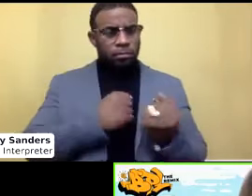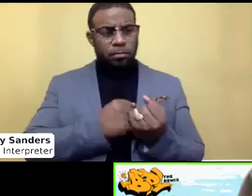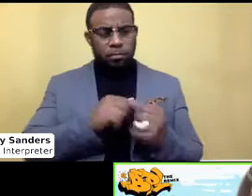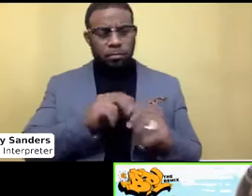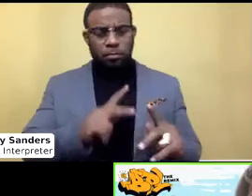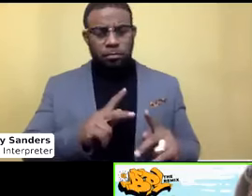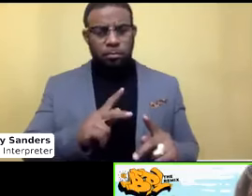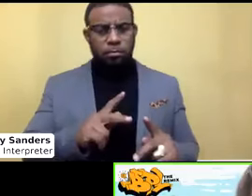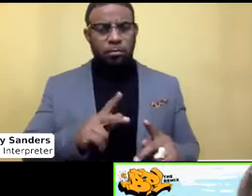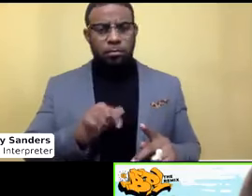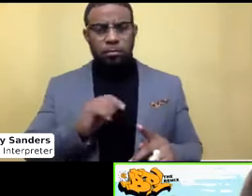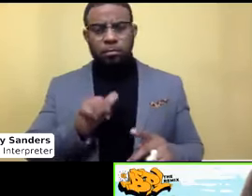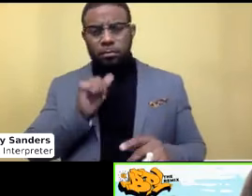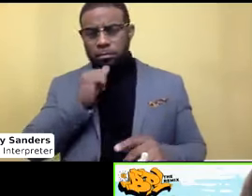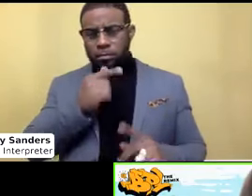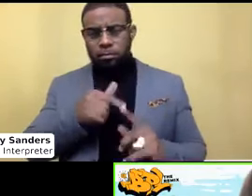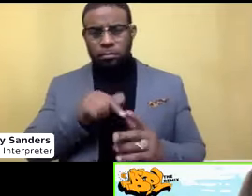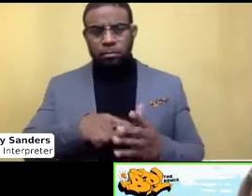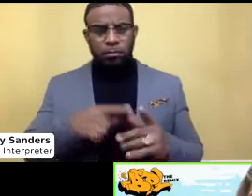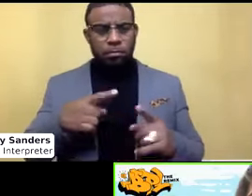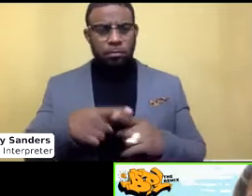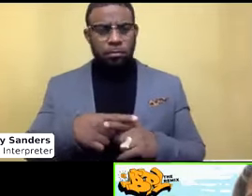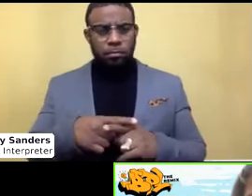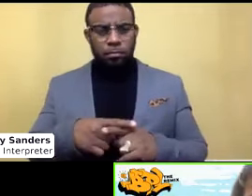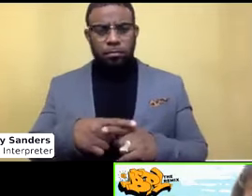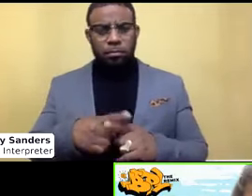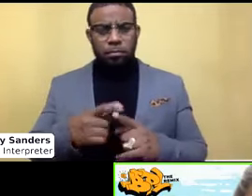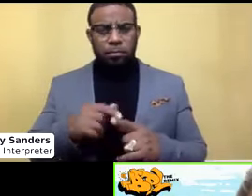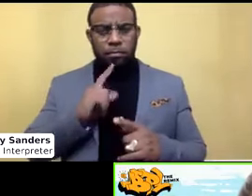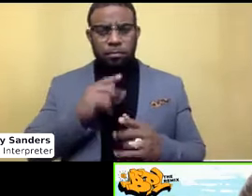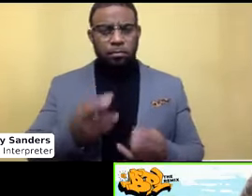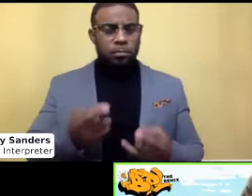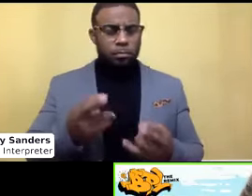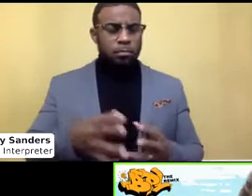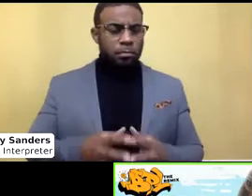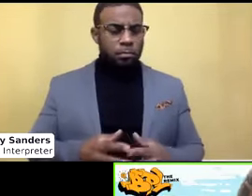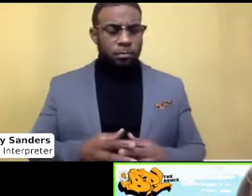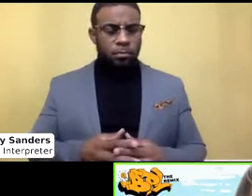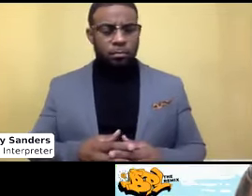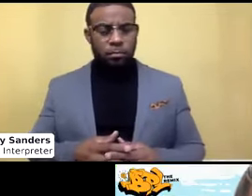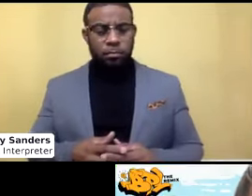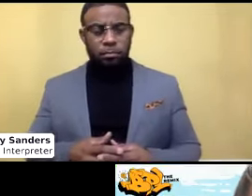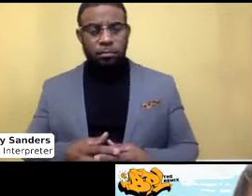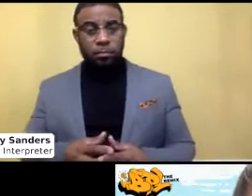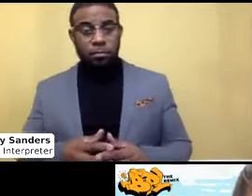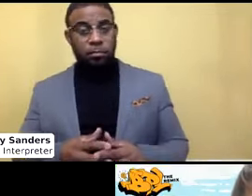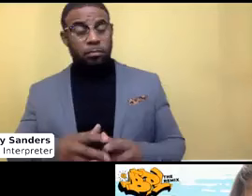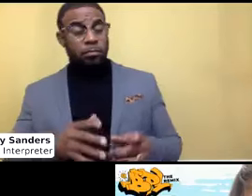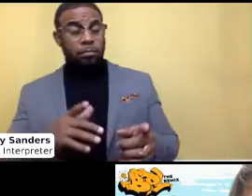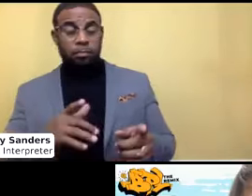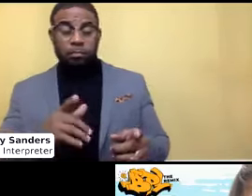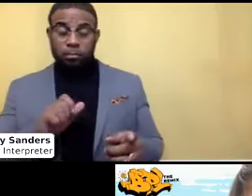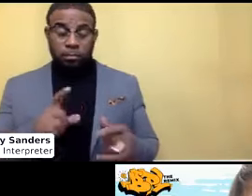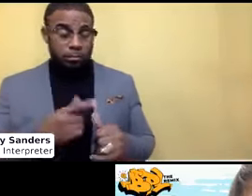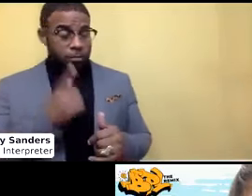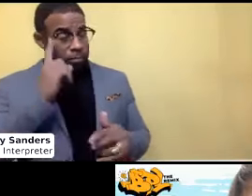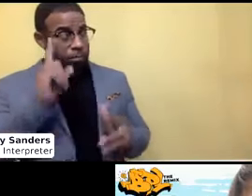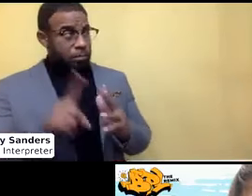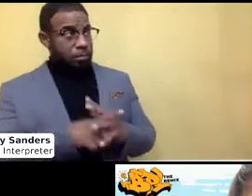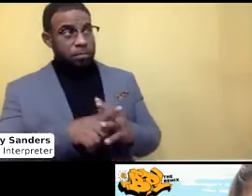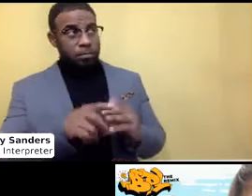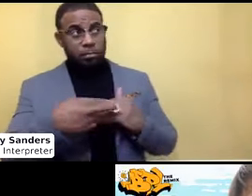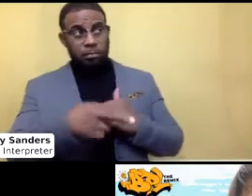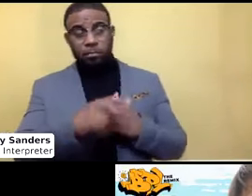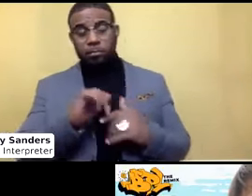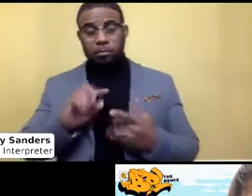people on the ground that are suffering from this conflict? What are your recommendations? This is the first thing I think of is deferring